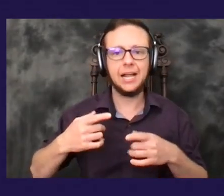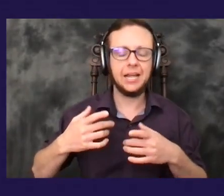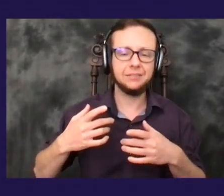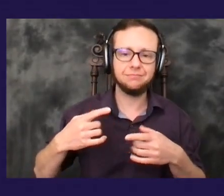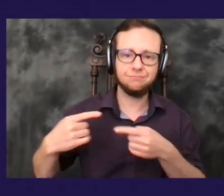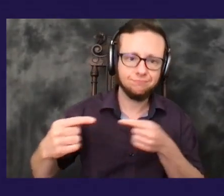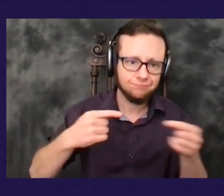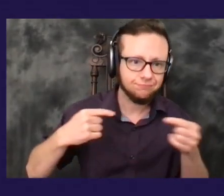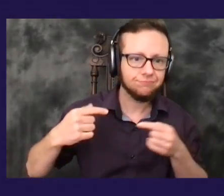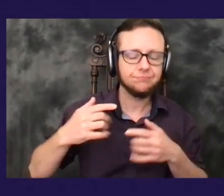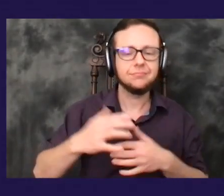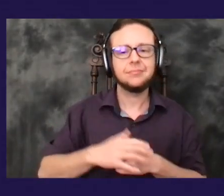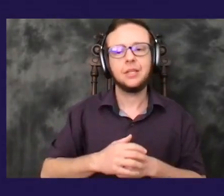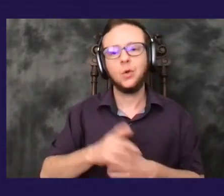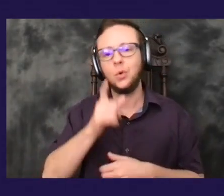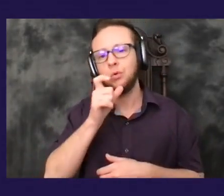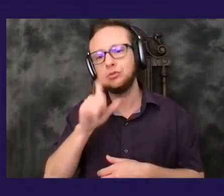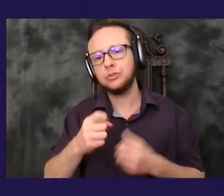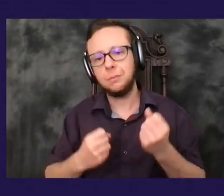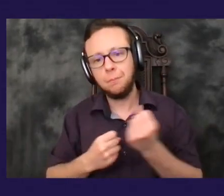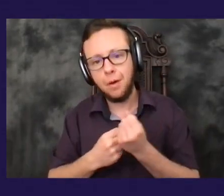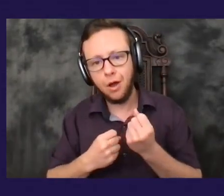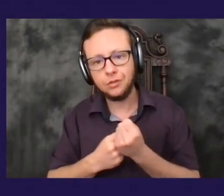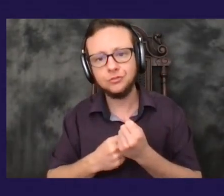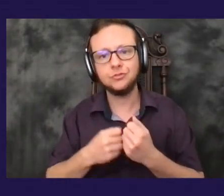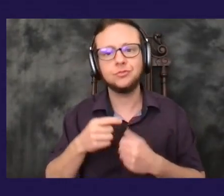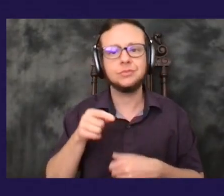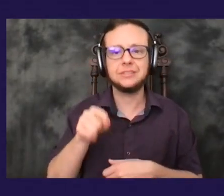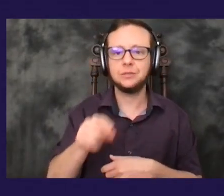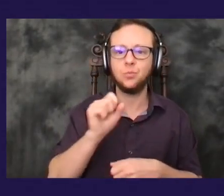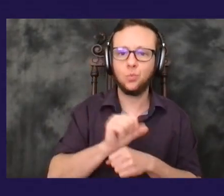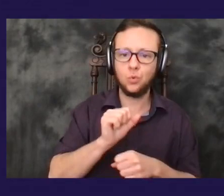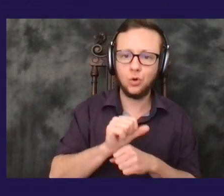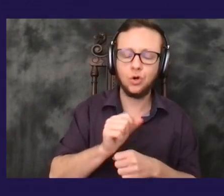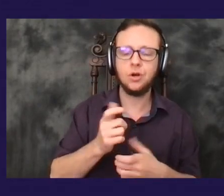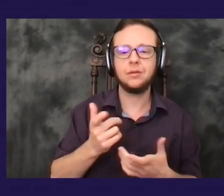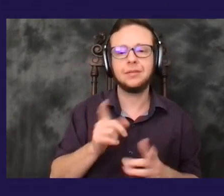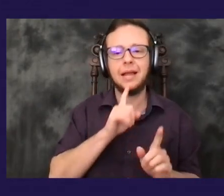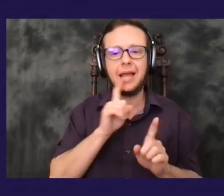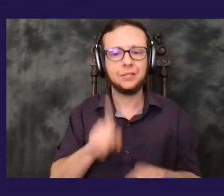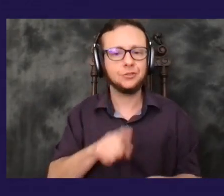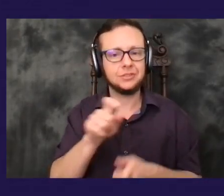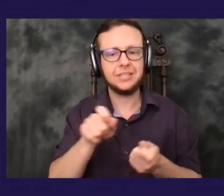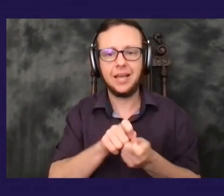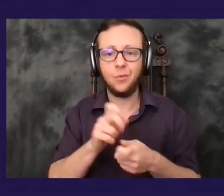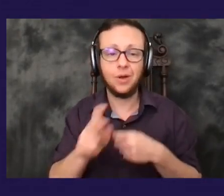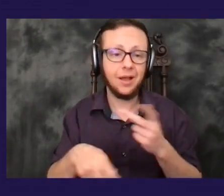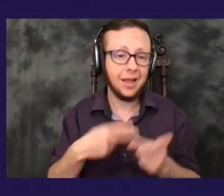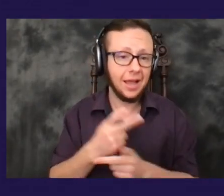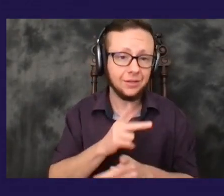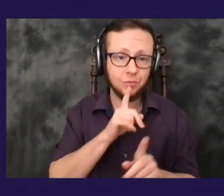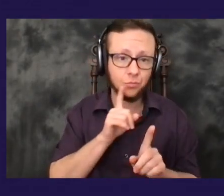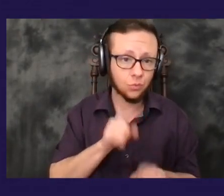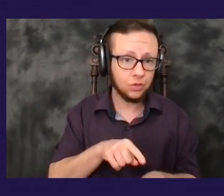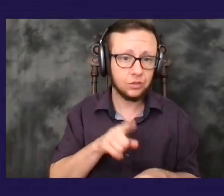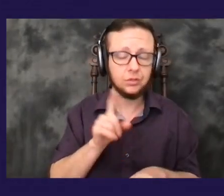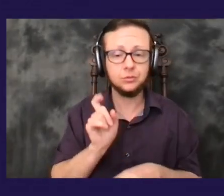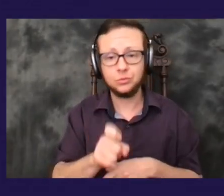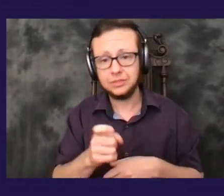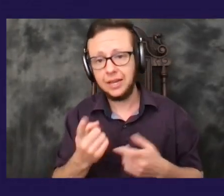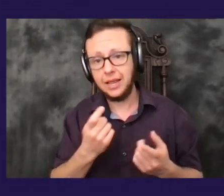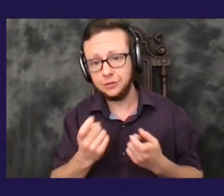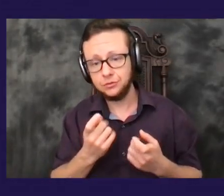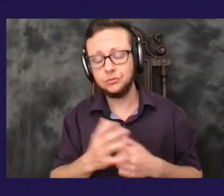Who should be sponsoring this kind of work, from where, answering exactly what kind of questions. And I think those types